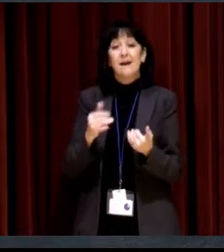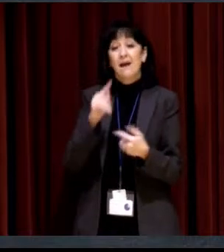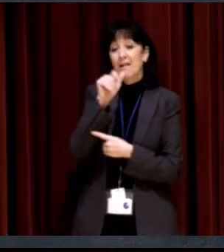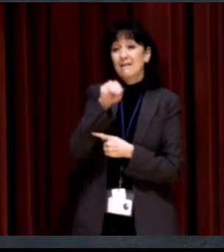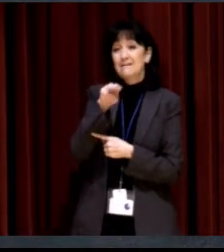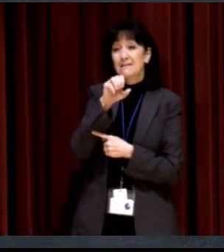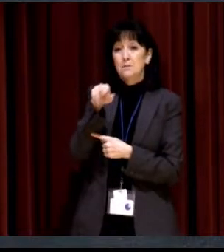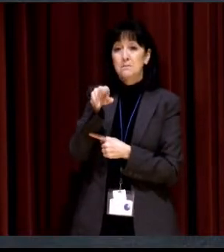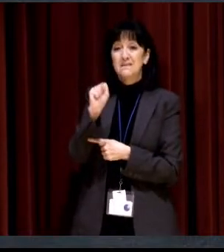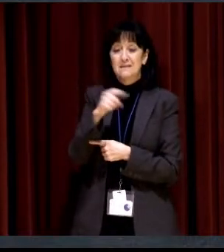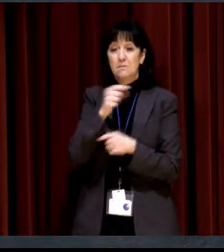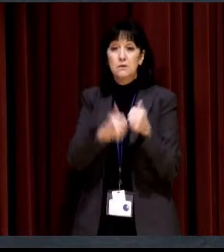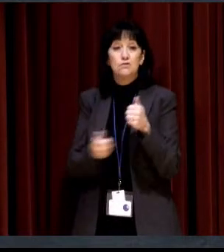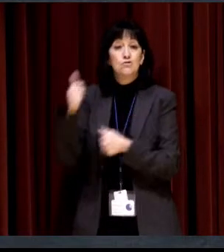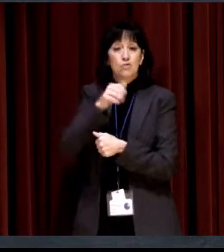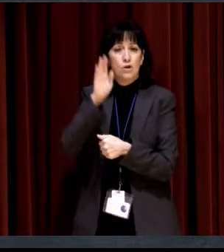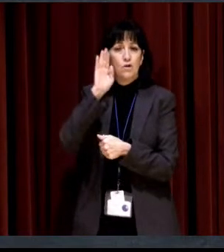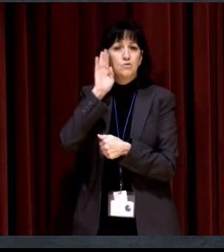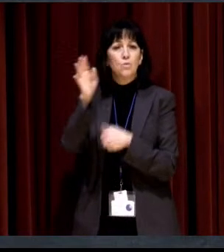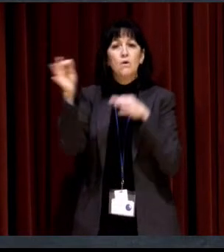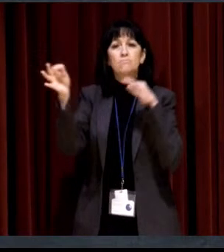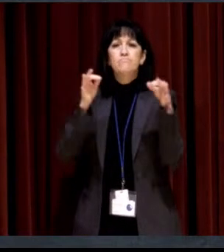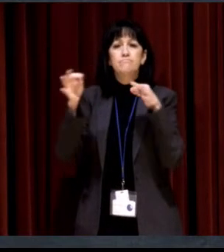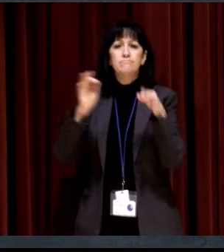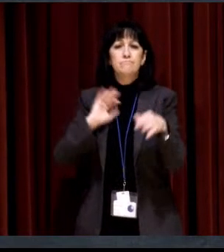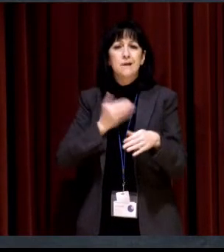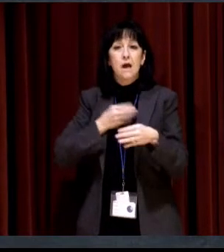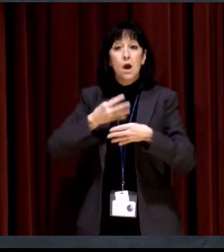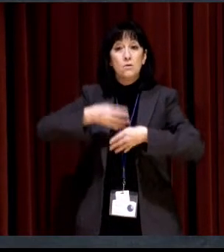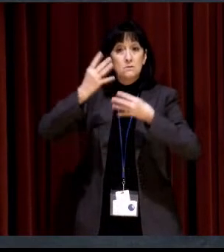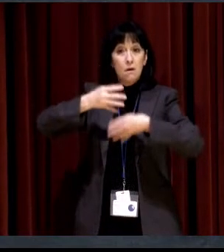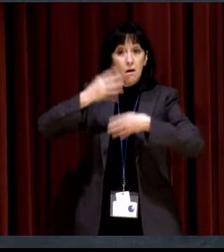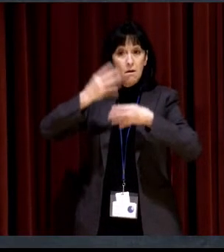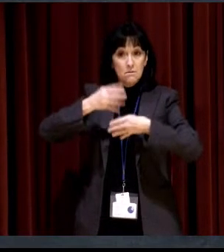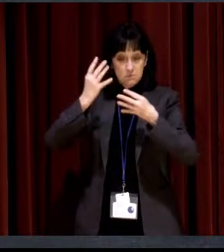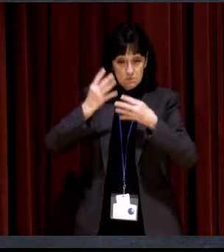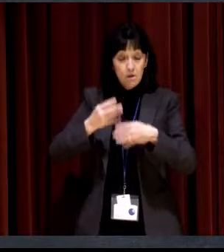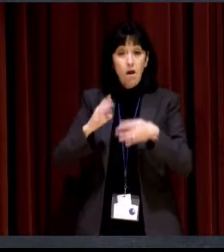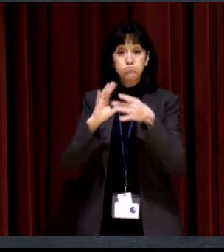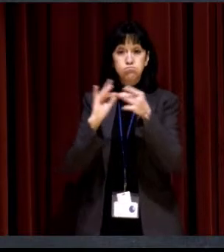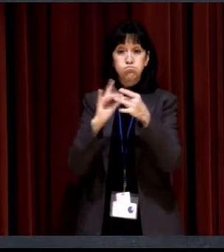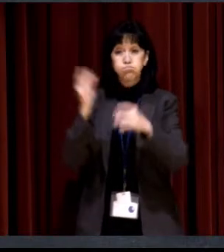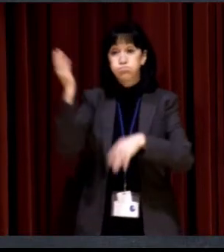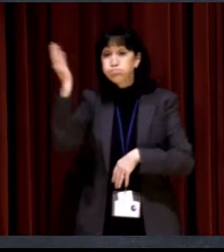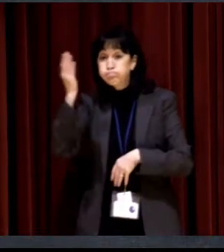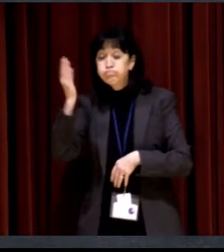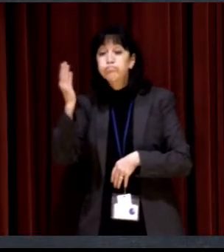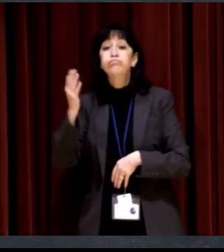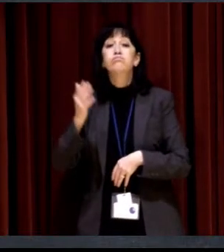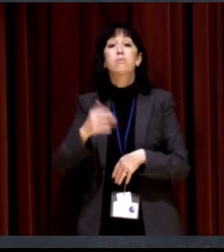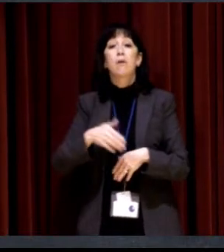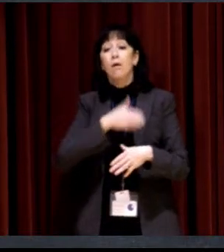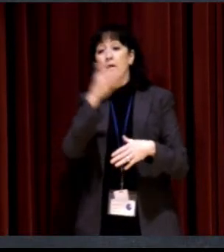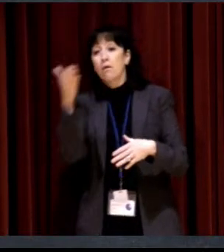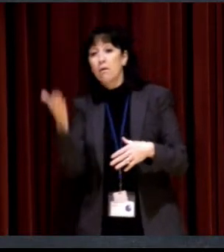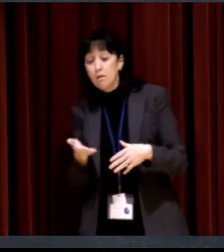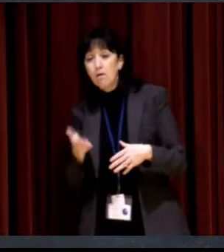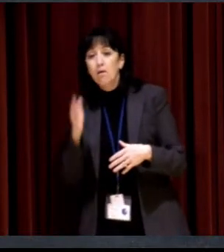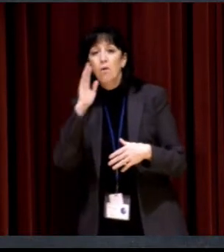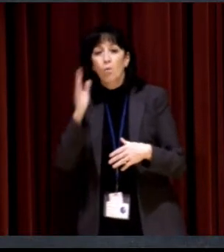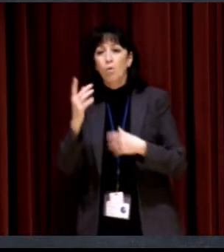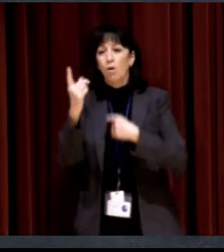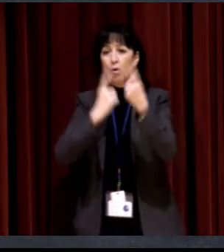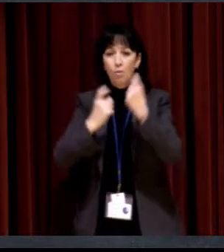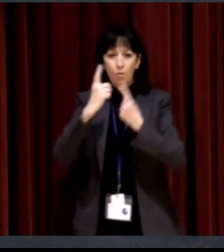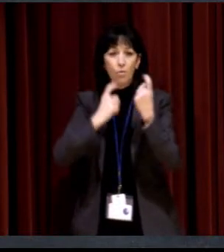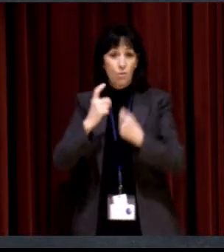going to run us through the slide presentation. Then we're going to open it up to questions, comments, advice, you name it. We take